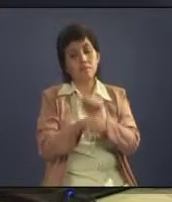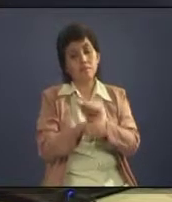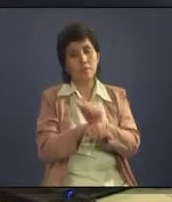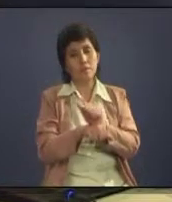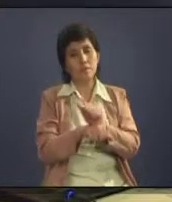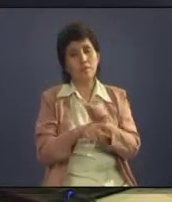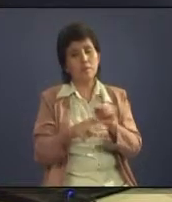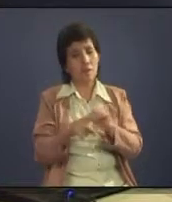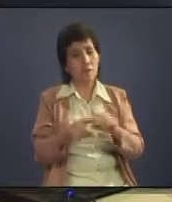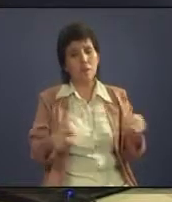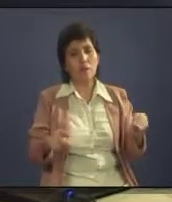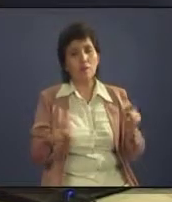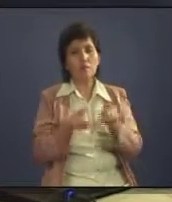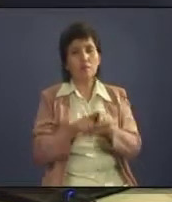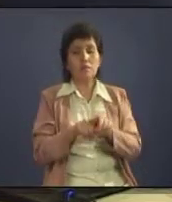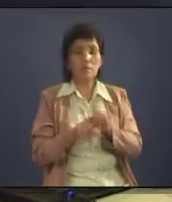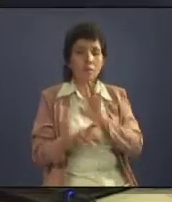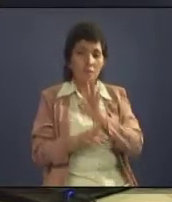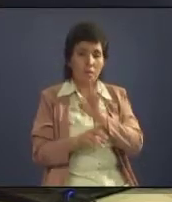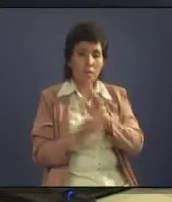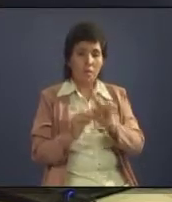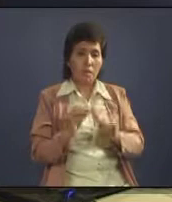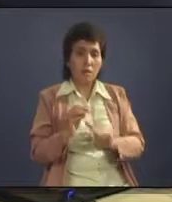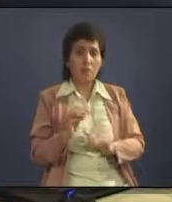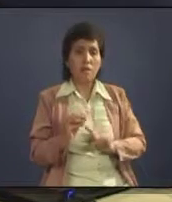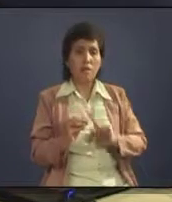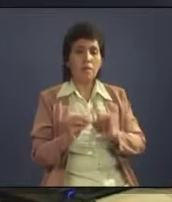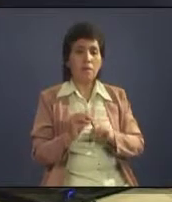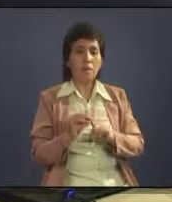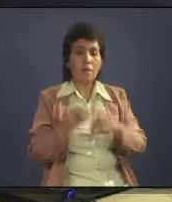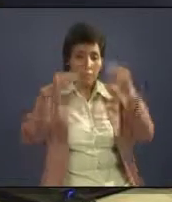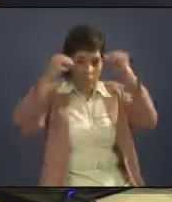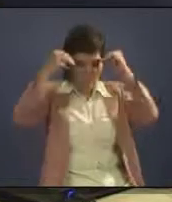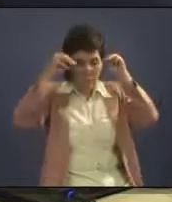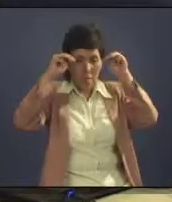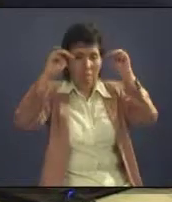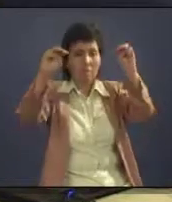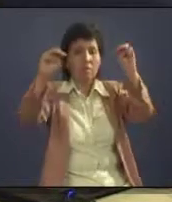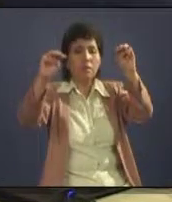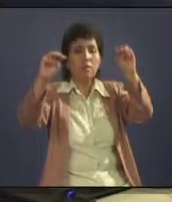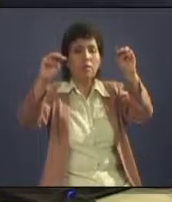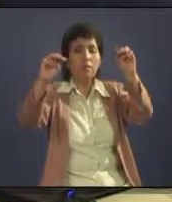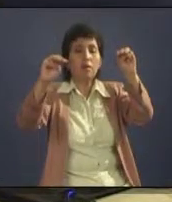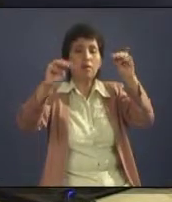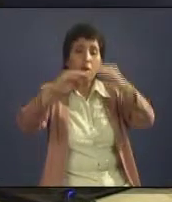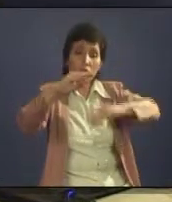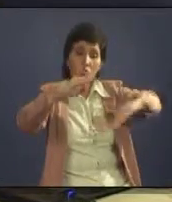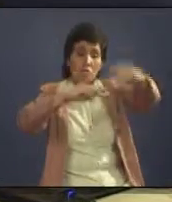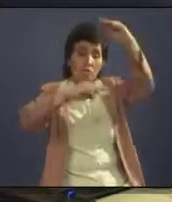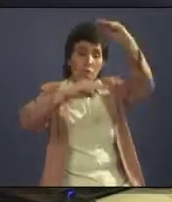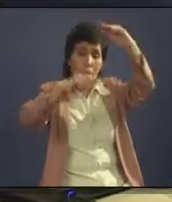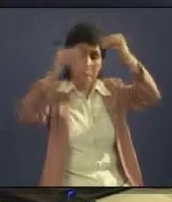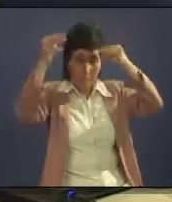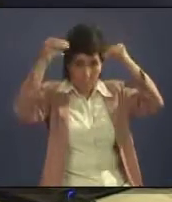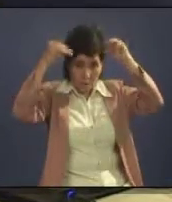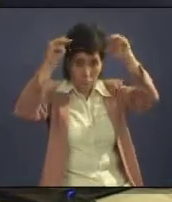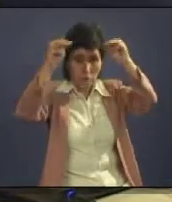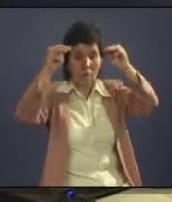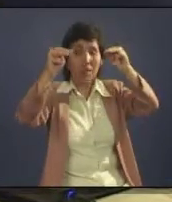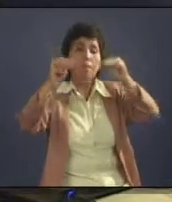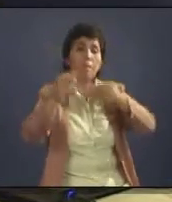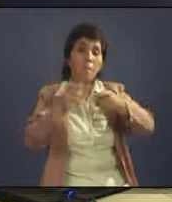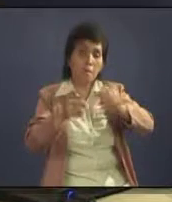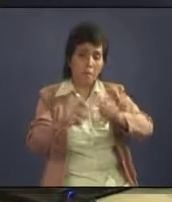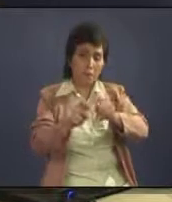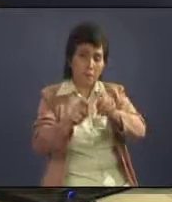company. Okay? And also, I mean, when we talk about having a managerial position or a top management